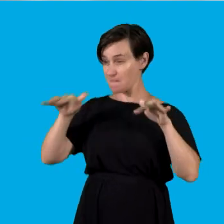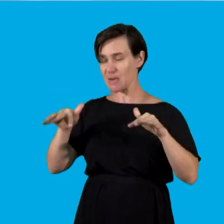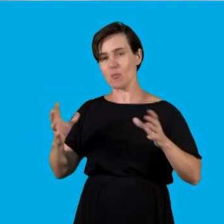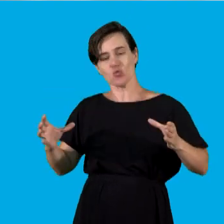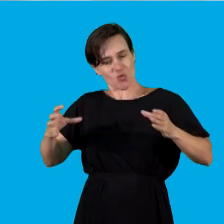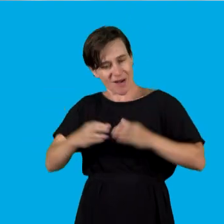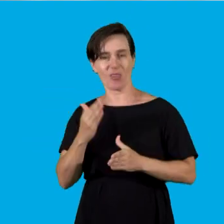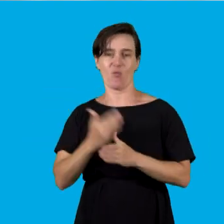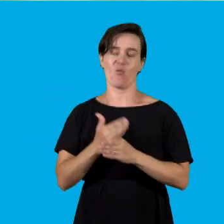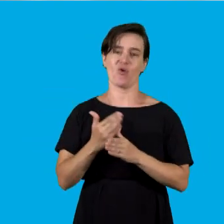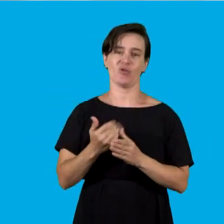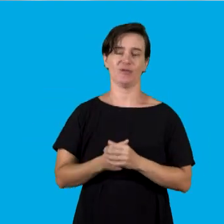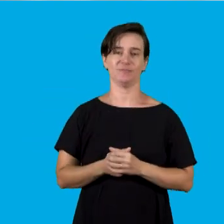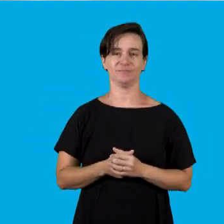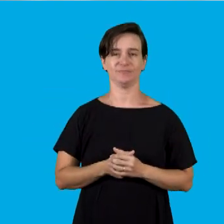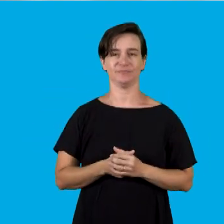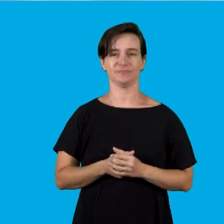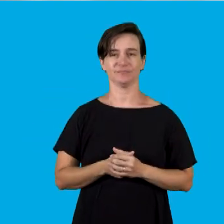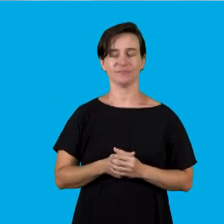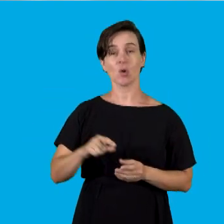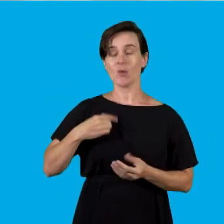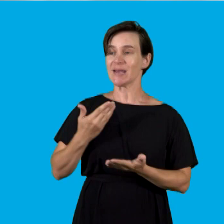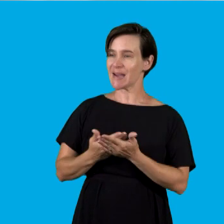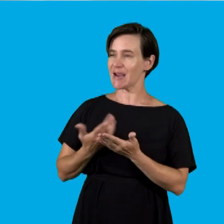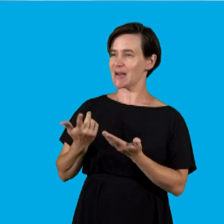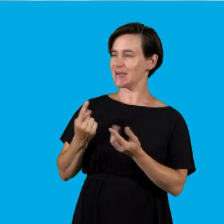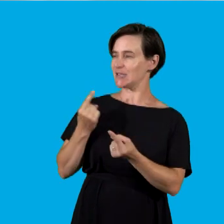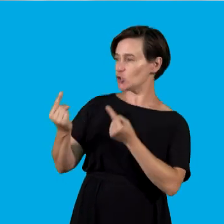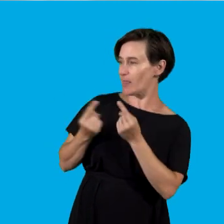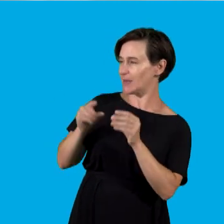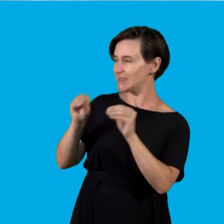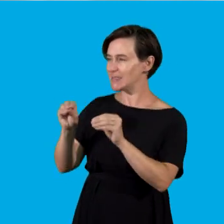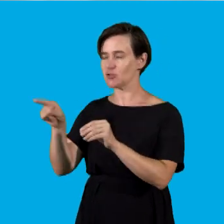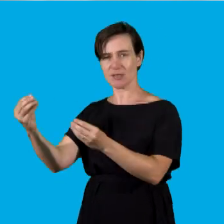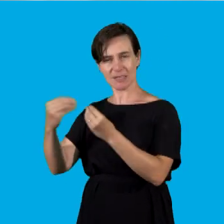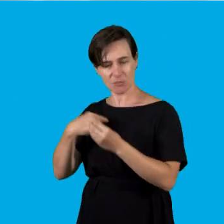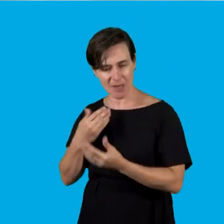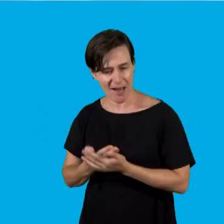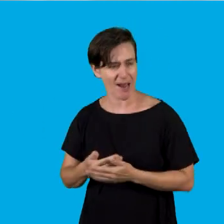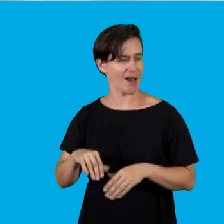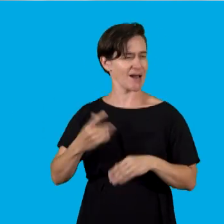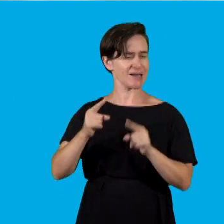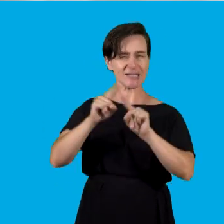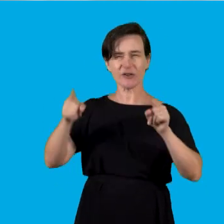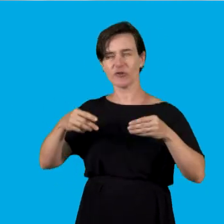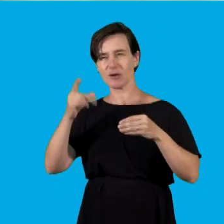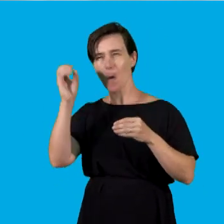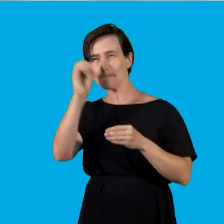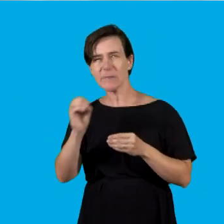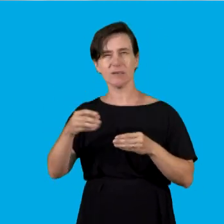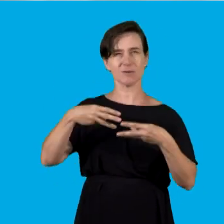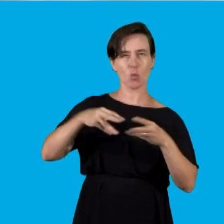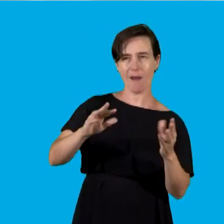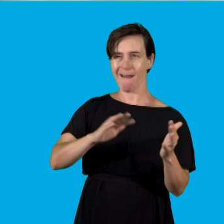if we are a diverse workforce. Obviously, we benefit different knowledge, we benefit different perspectives on looking